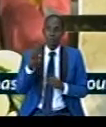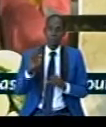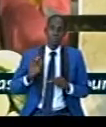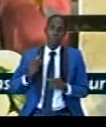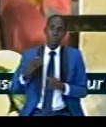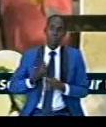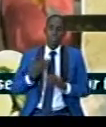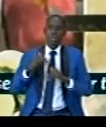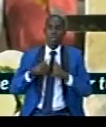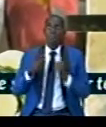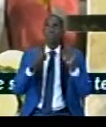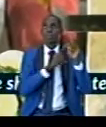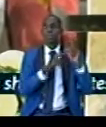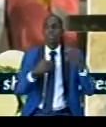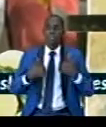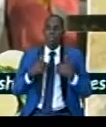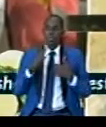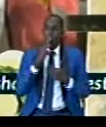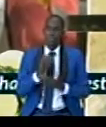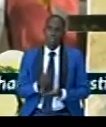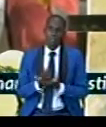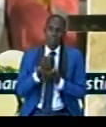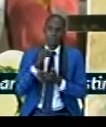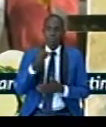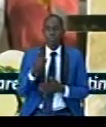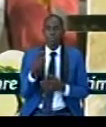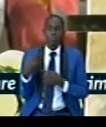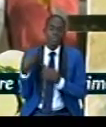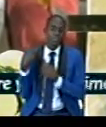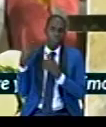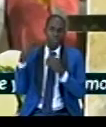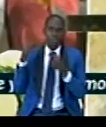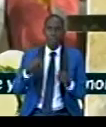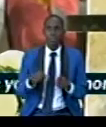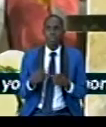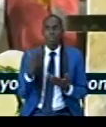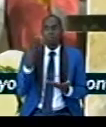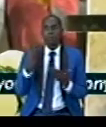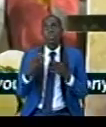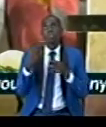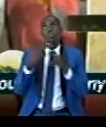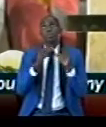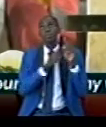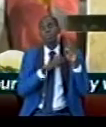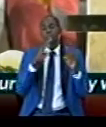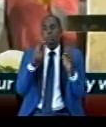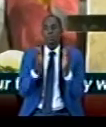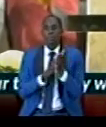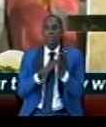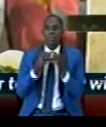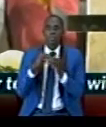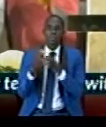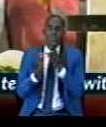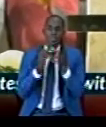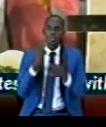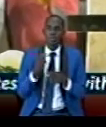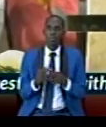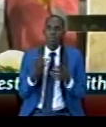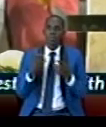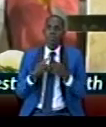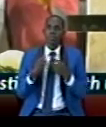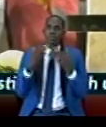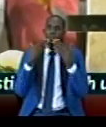been helping me thus far, not minding the up and downs. I say may his name be praised in Jesus' name. I want to thank the